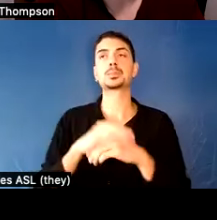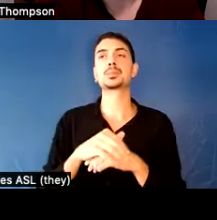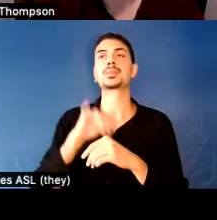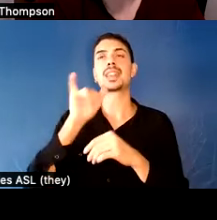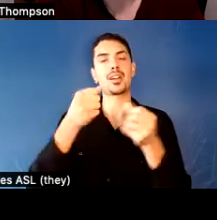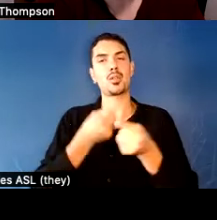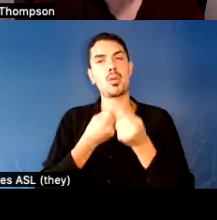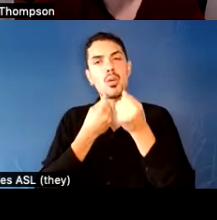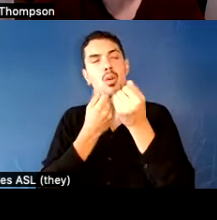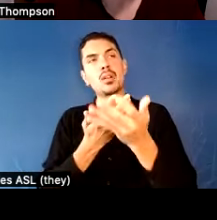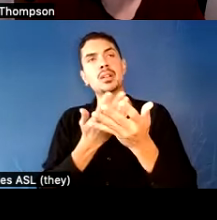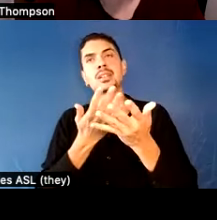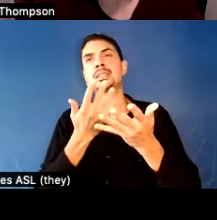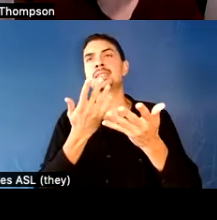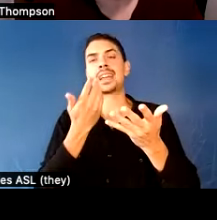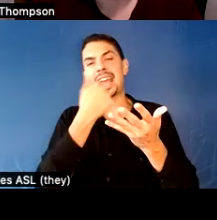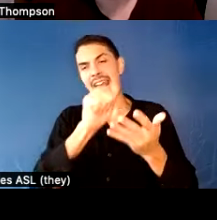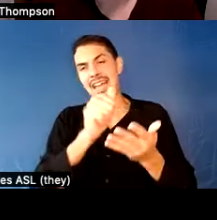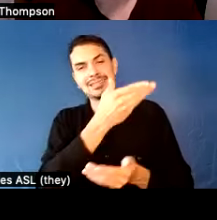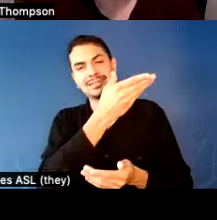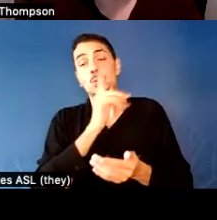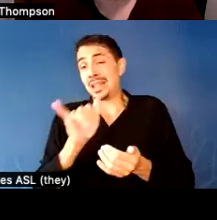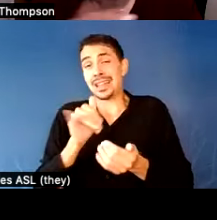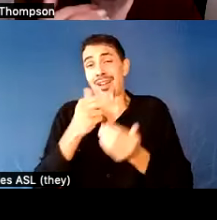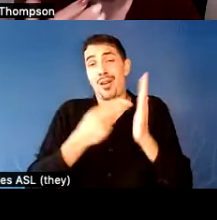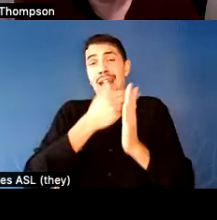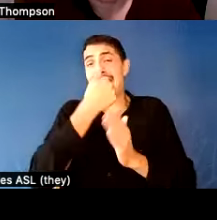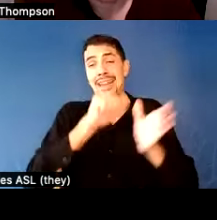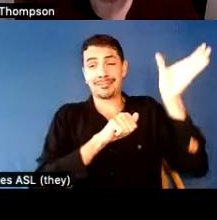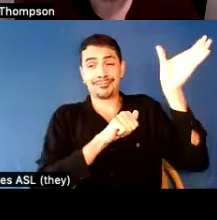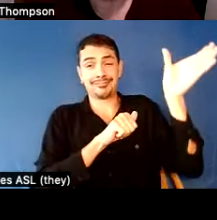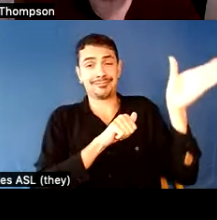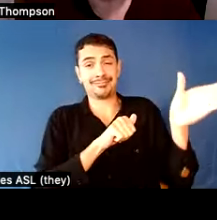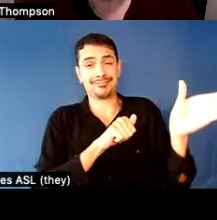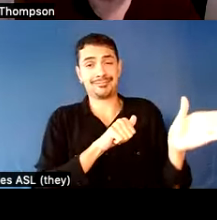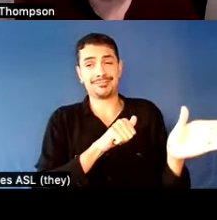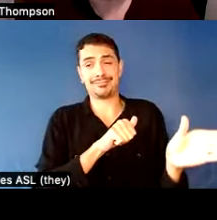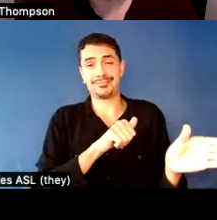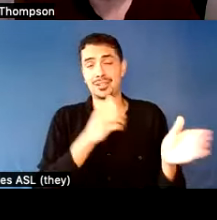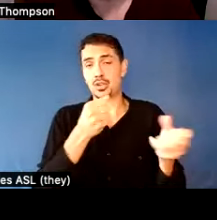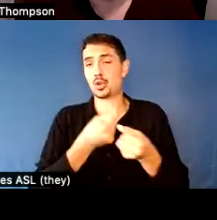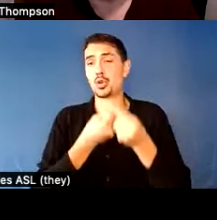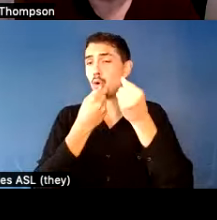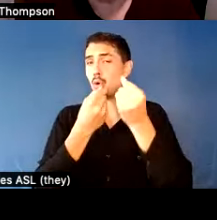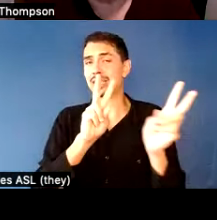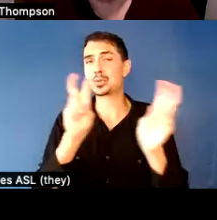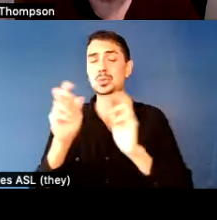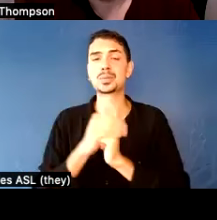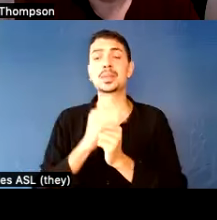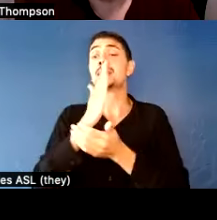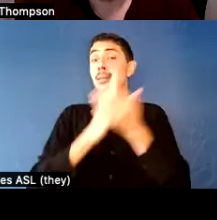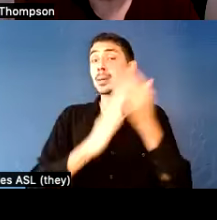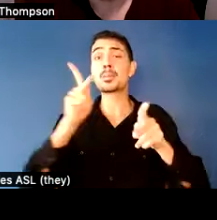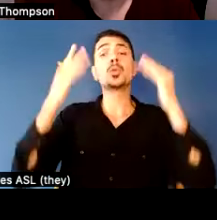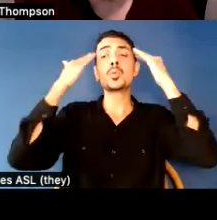some, any of these can cause major problems for people. But having those things happen and not any idea